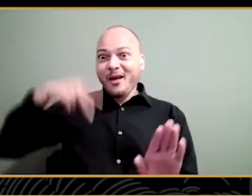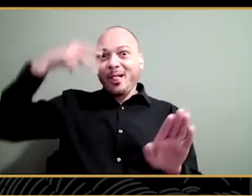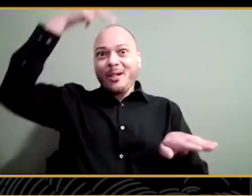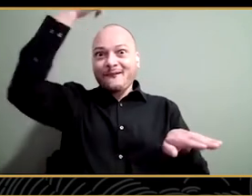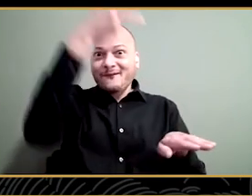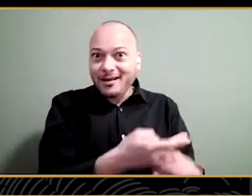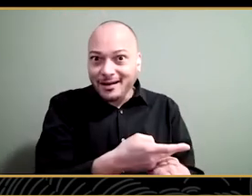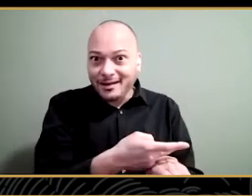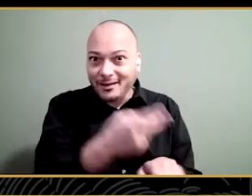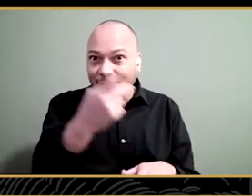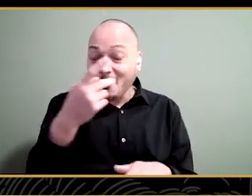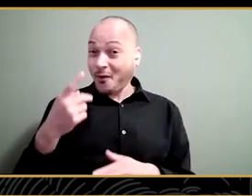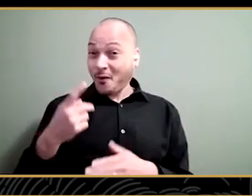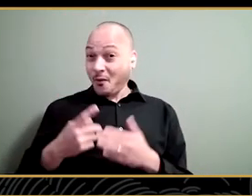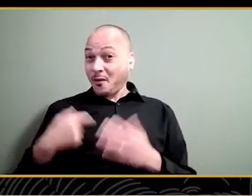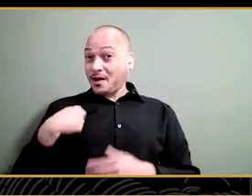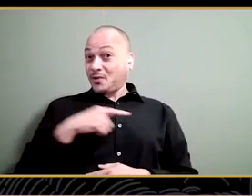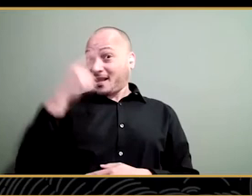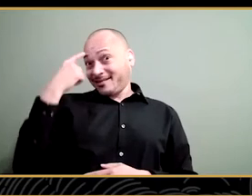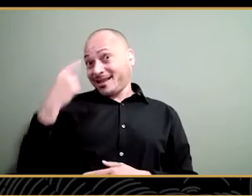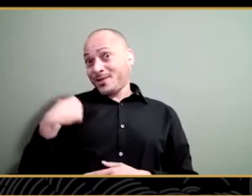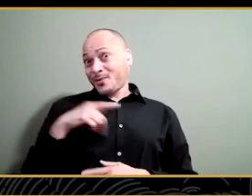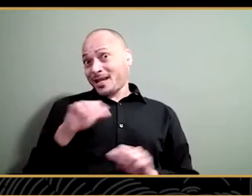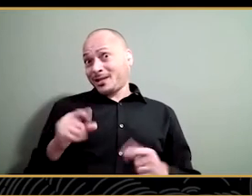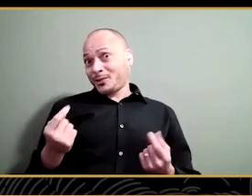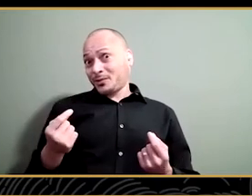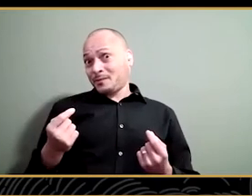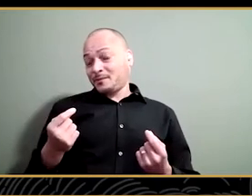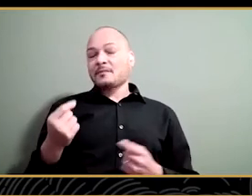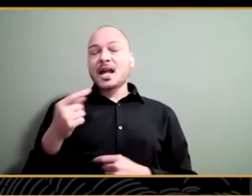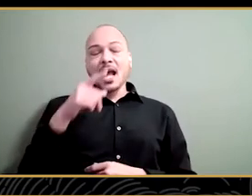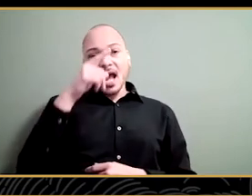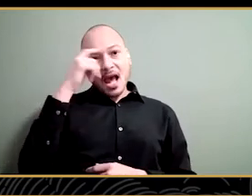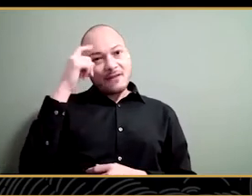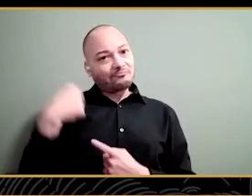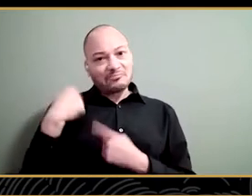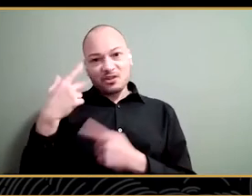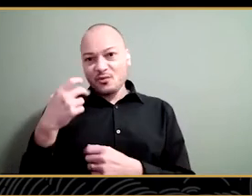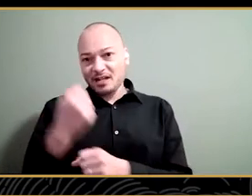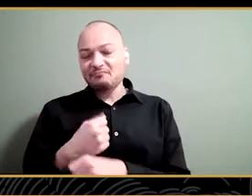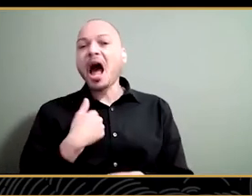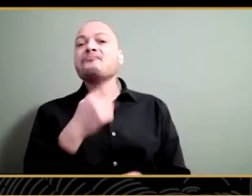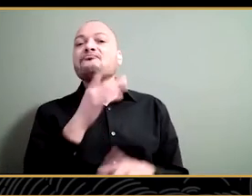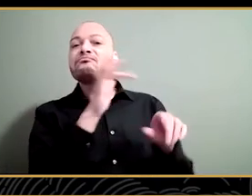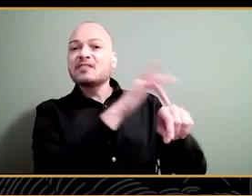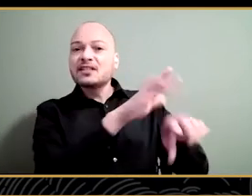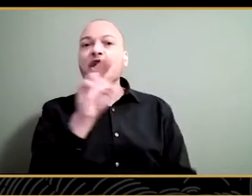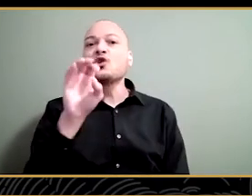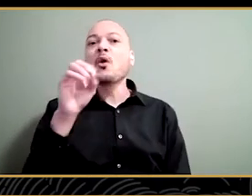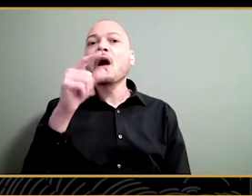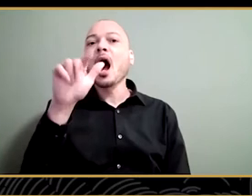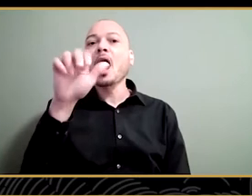What did we think we could do? Every summer for the past three I've gone to Nogales, Mexico With